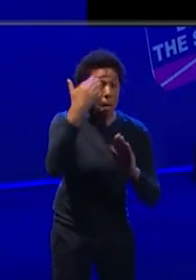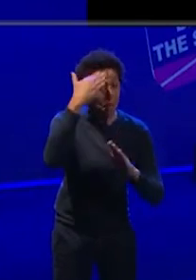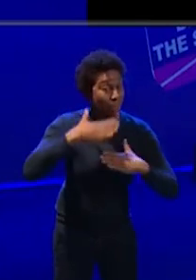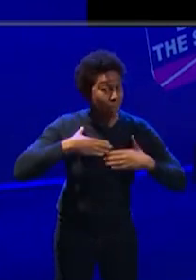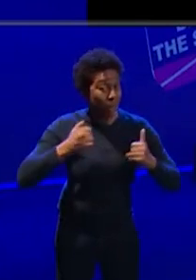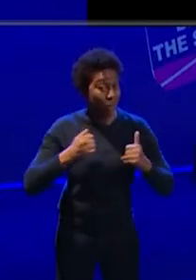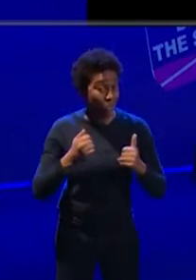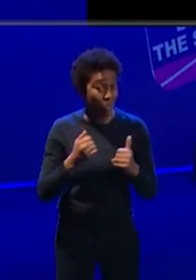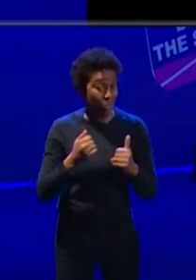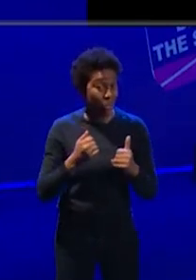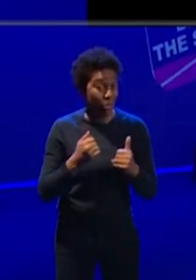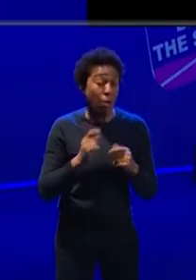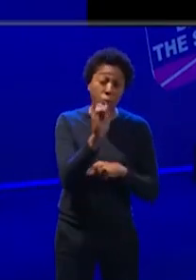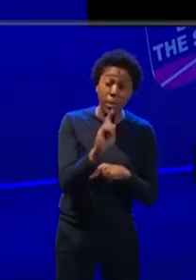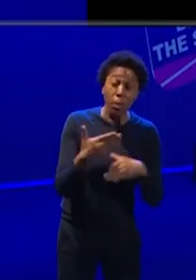was,